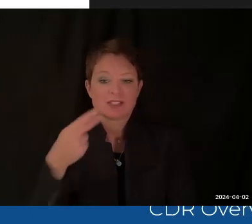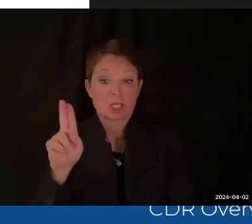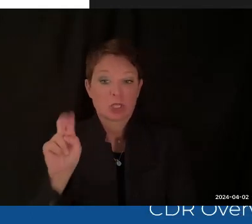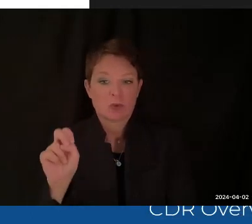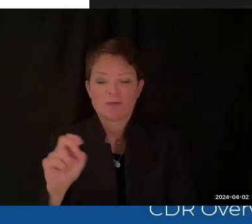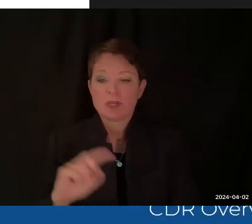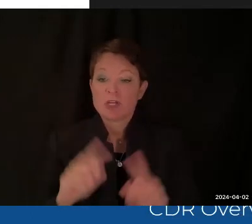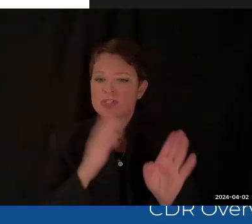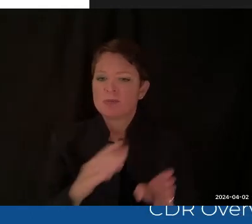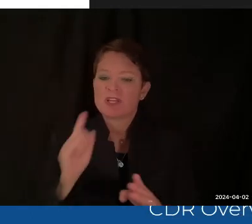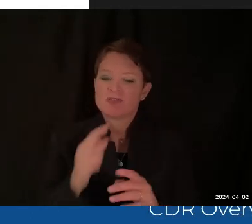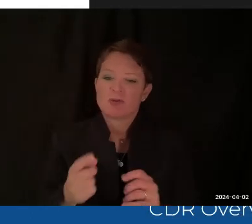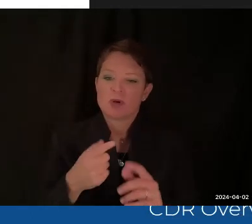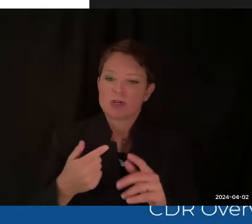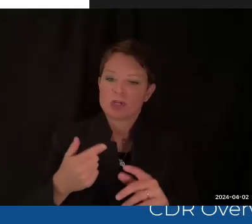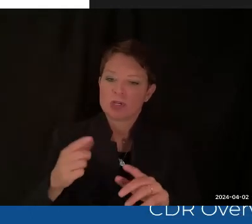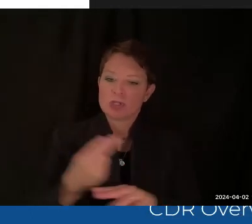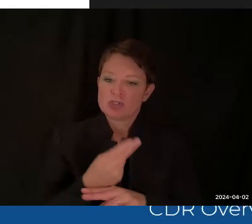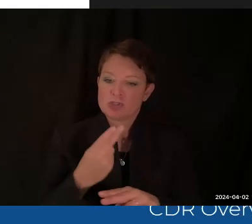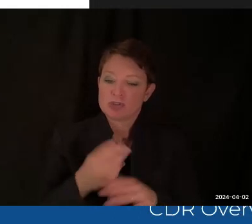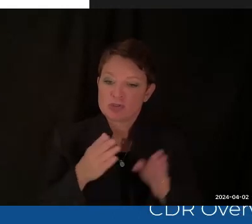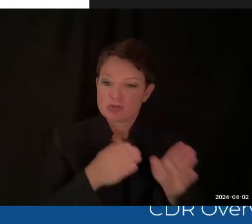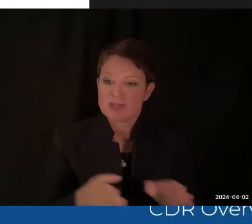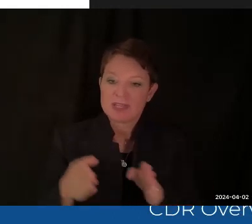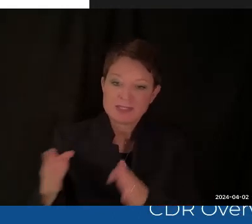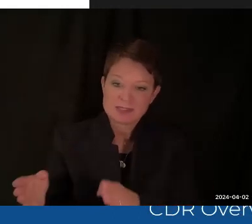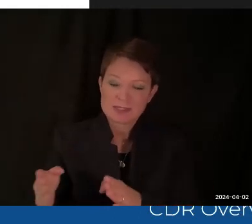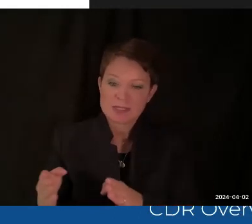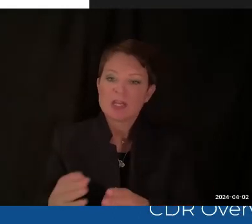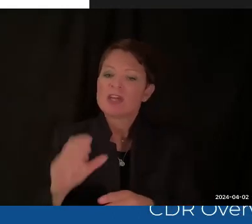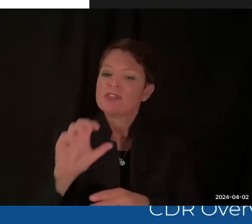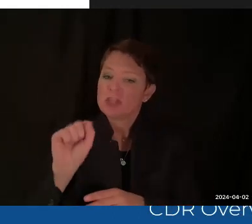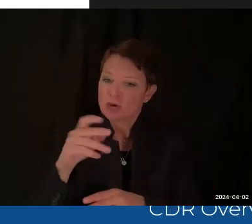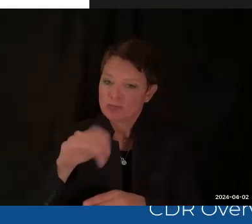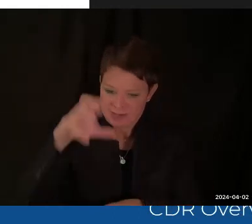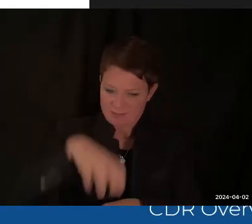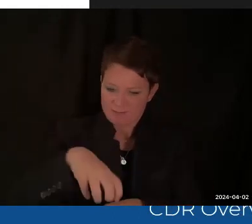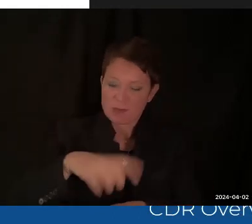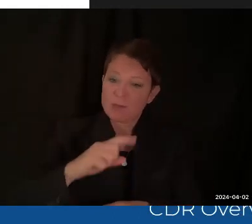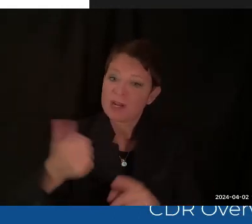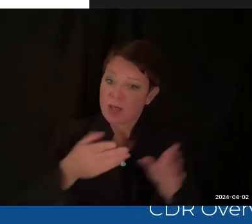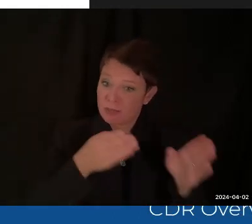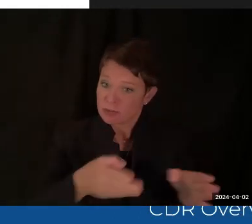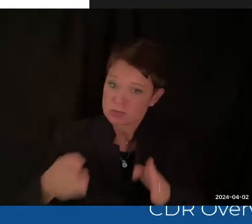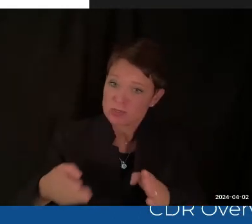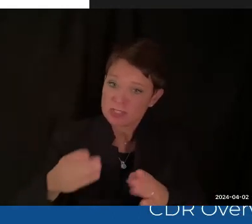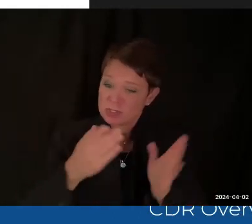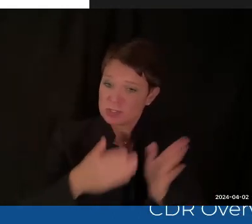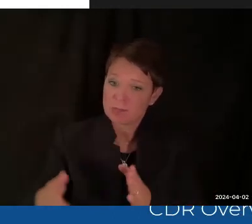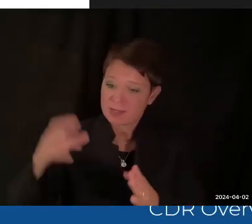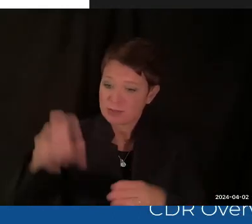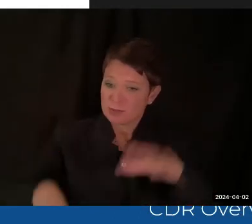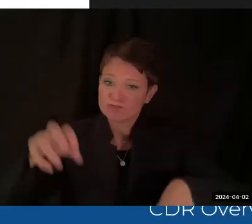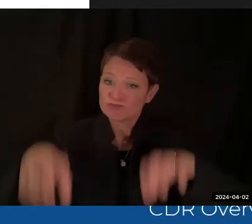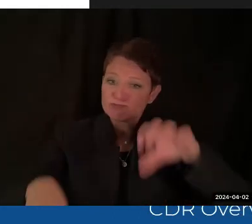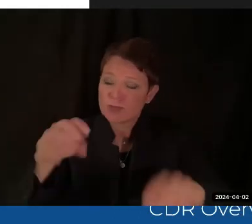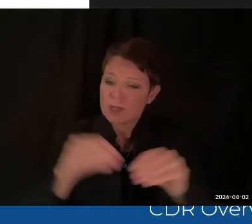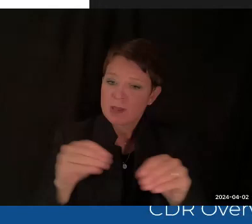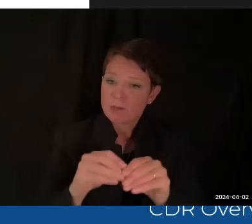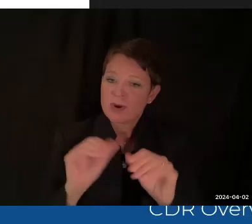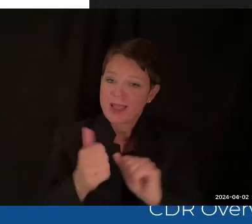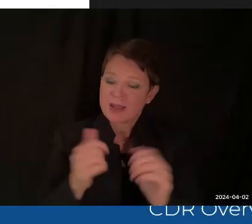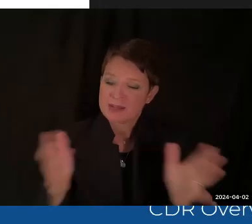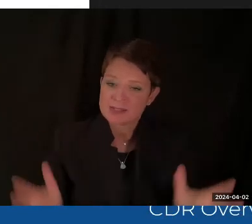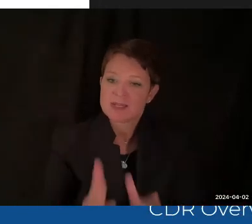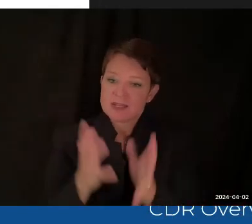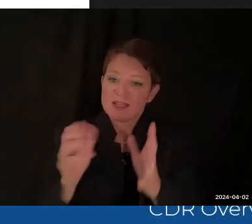have plans for activation of streets other than the block on which the arena is situated? And how does this master plan help activate the south side